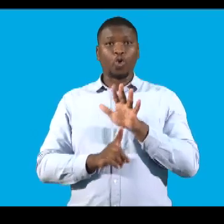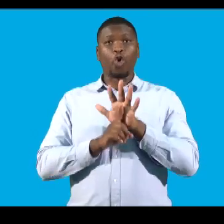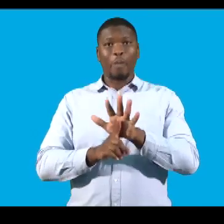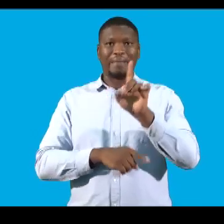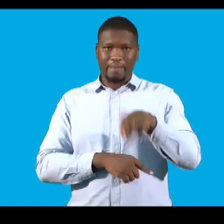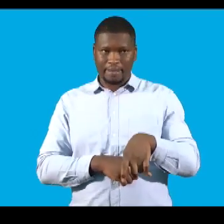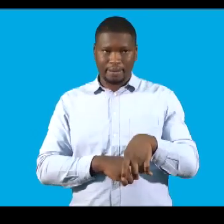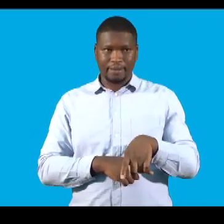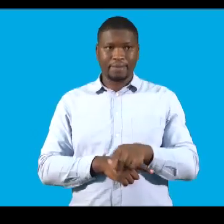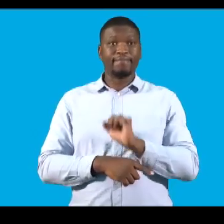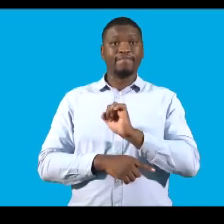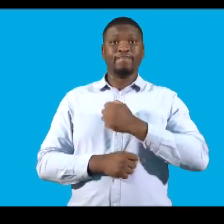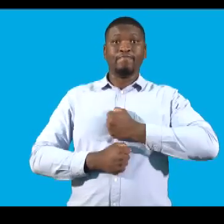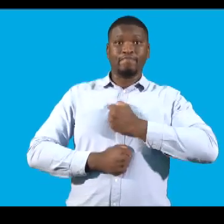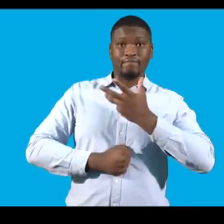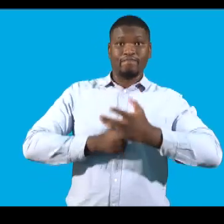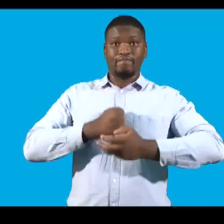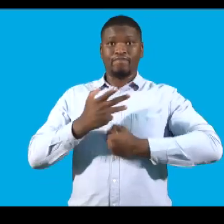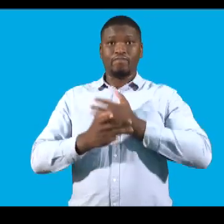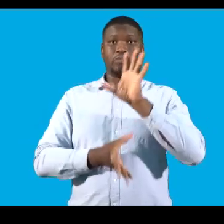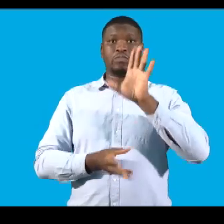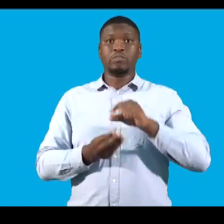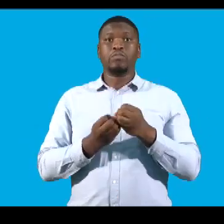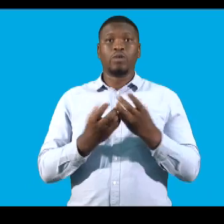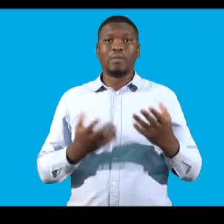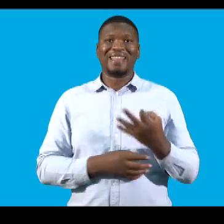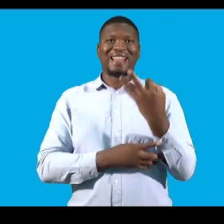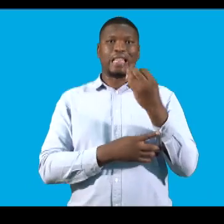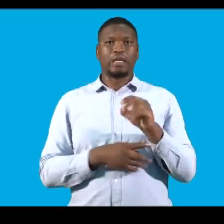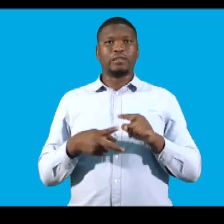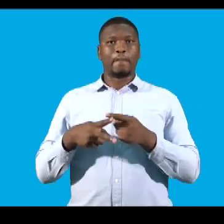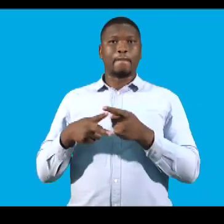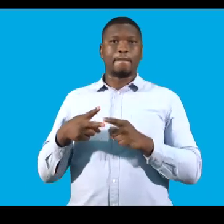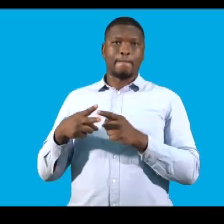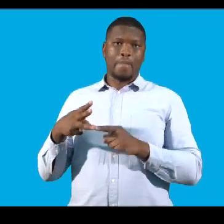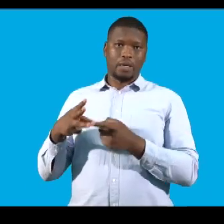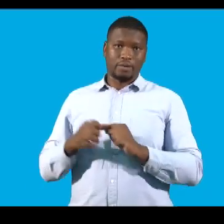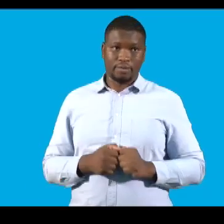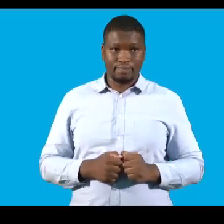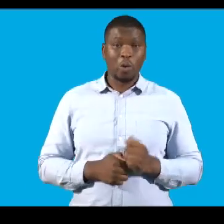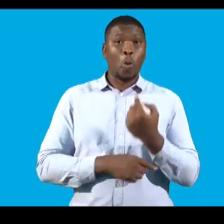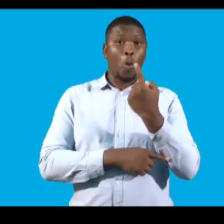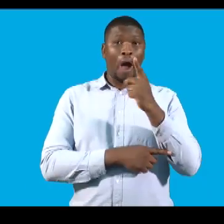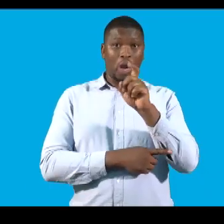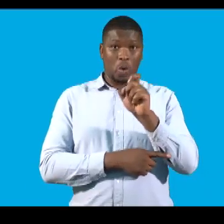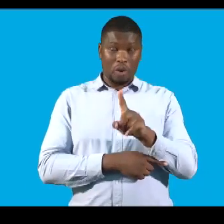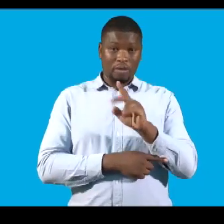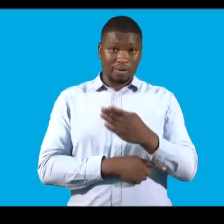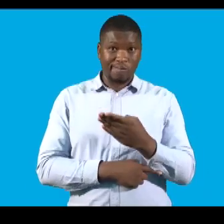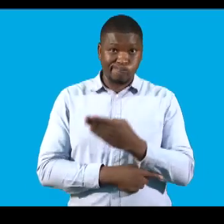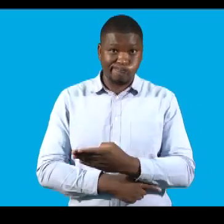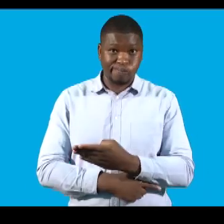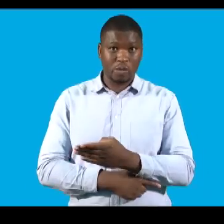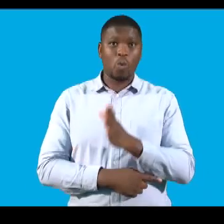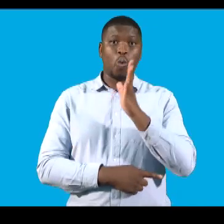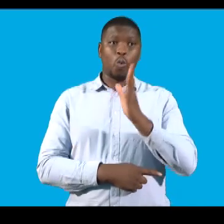poem. The poetry section equates to 30 marks in total. 1 question in the poetry